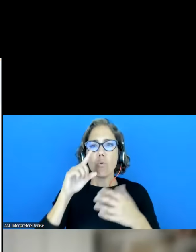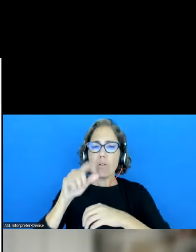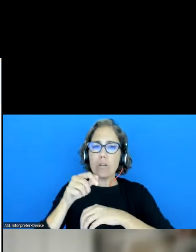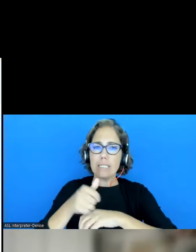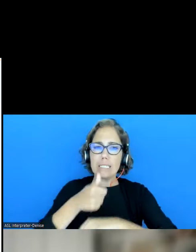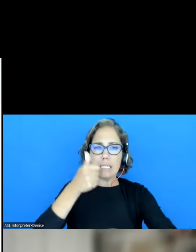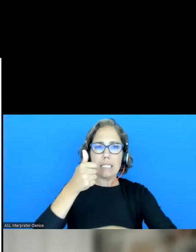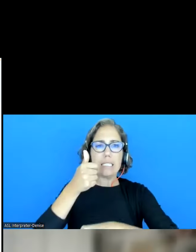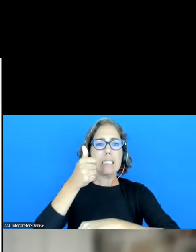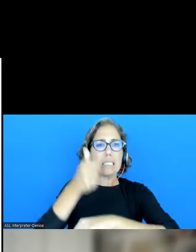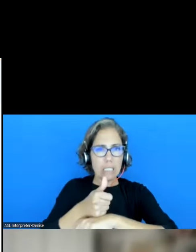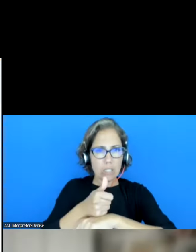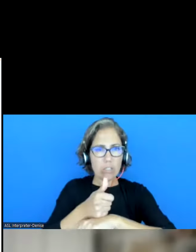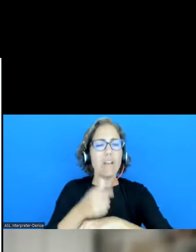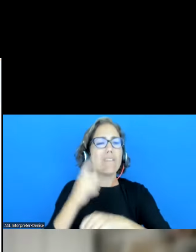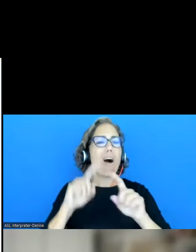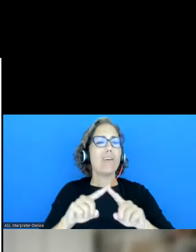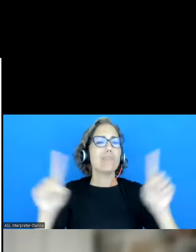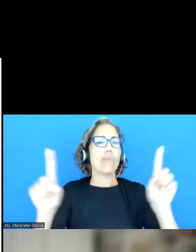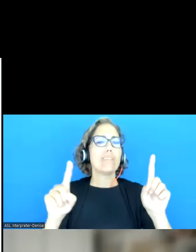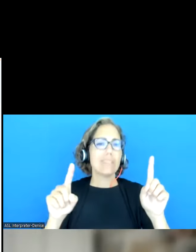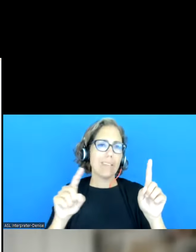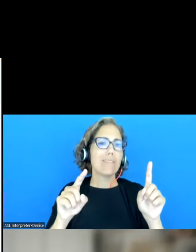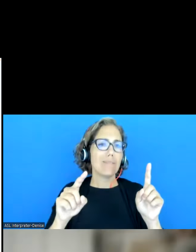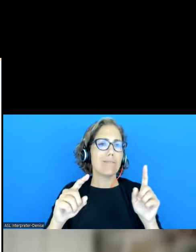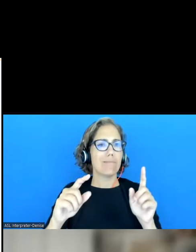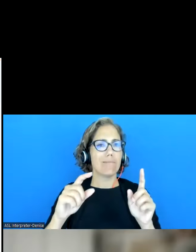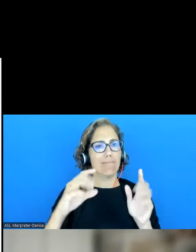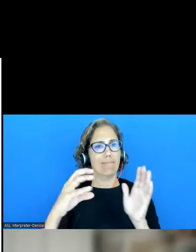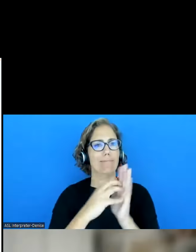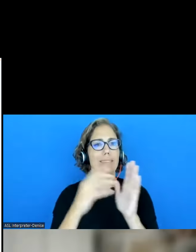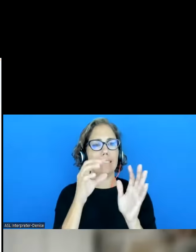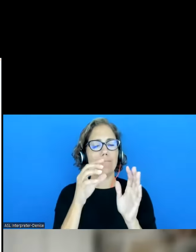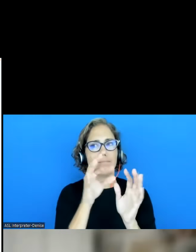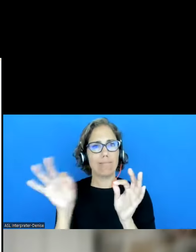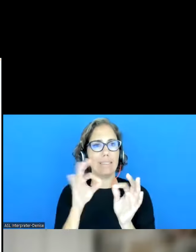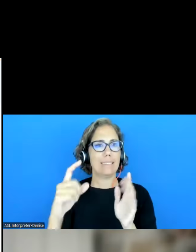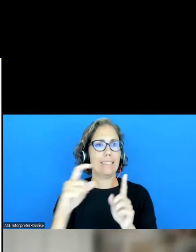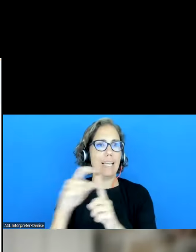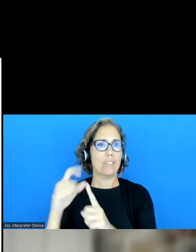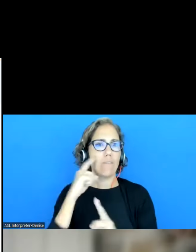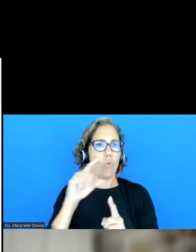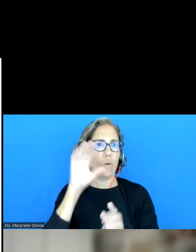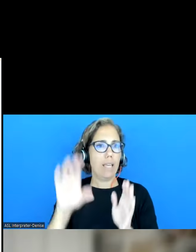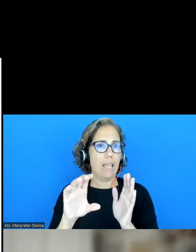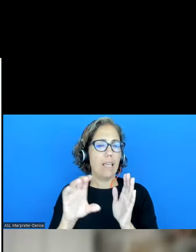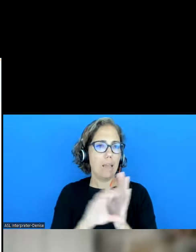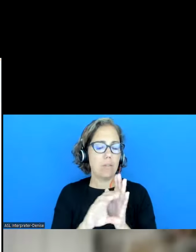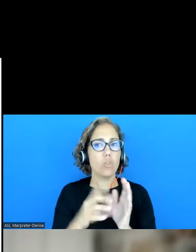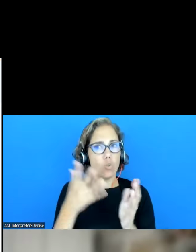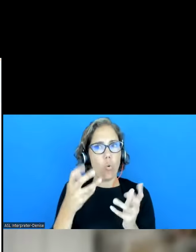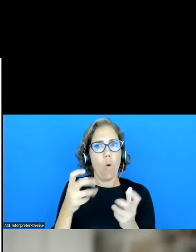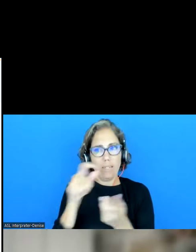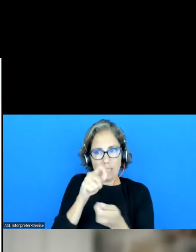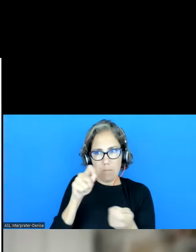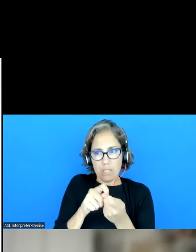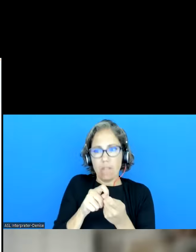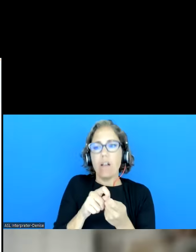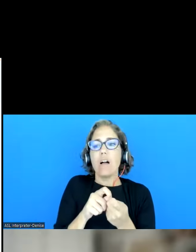empty alternative text for images. So you want to have the option to specify an empty